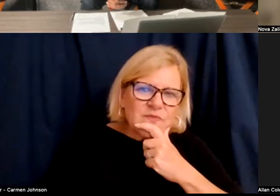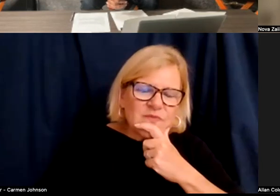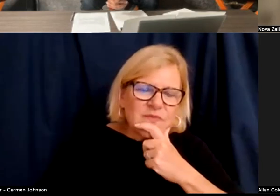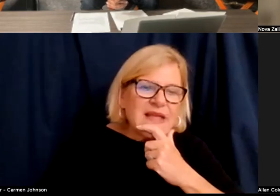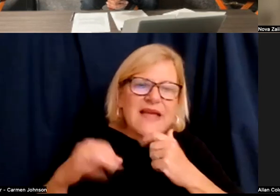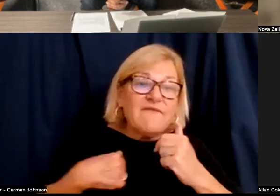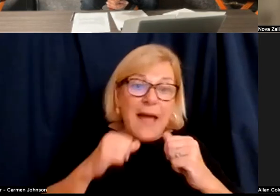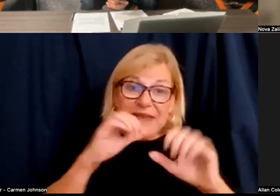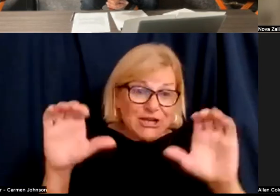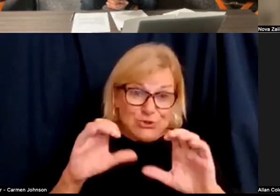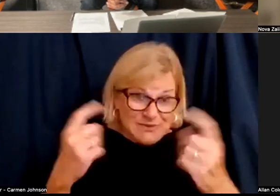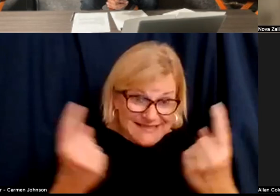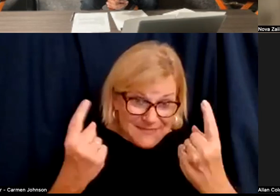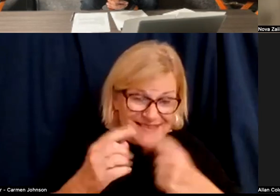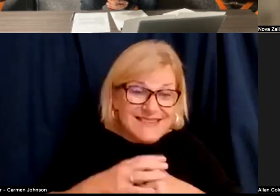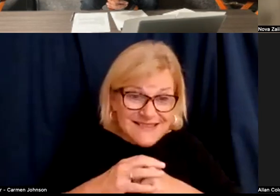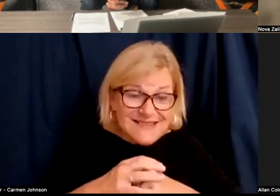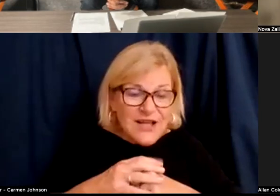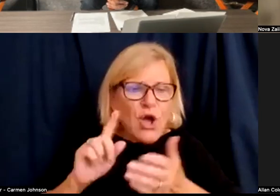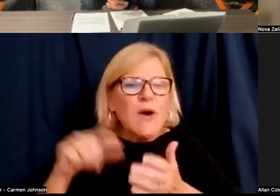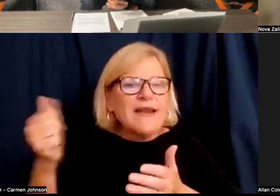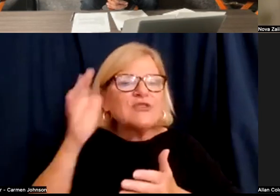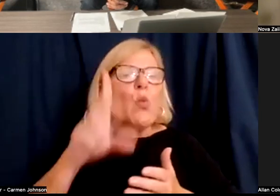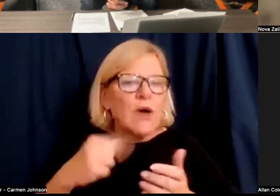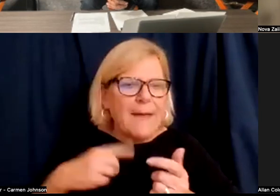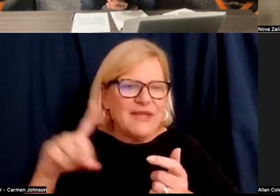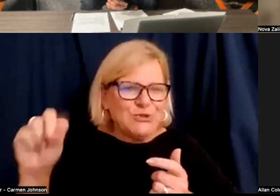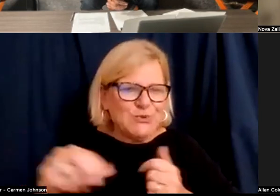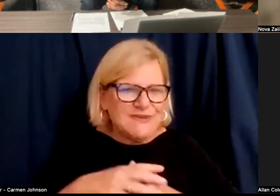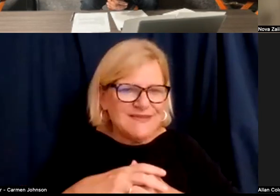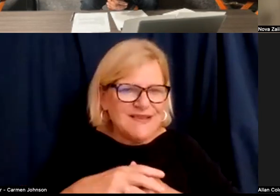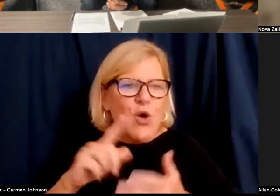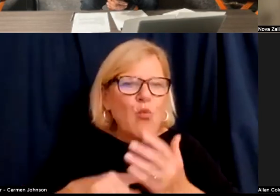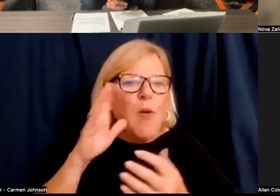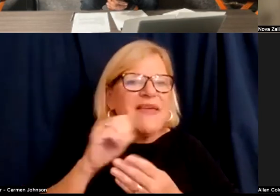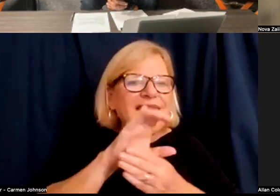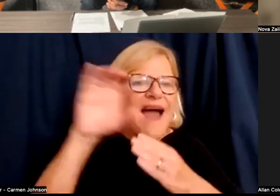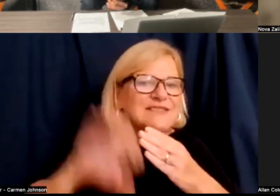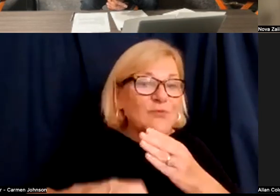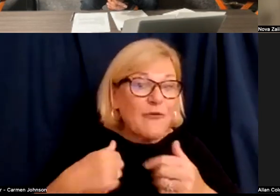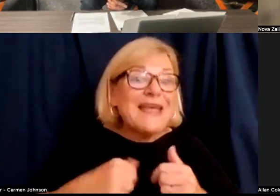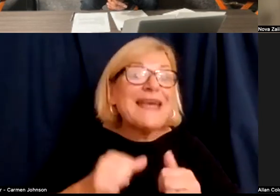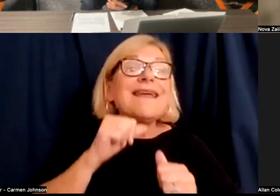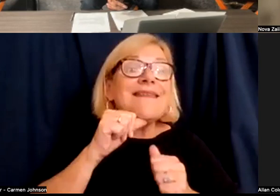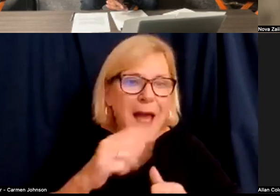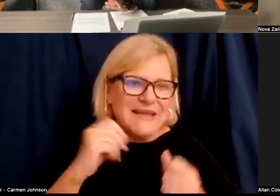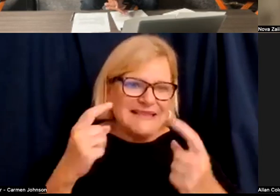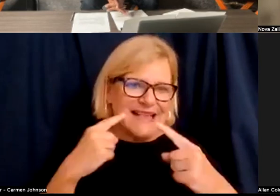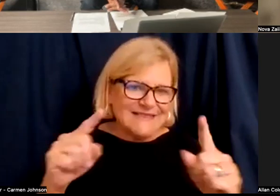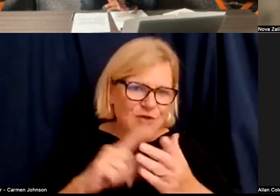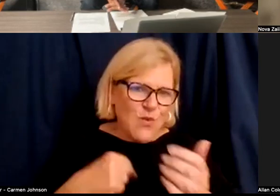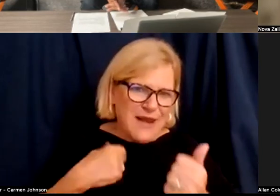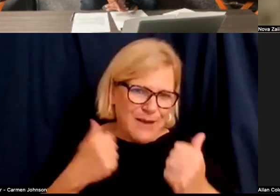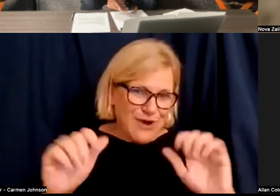if I'm not doing a thing, then what else would I be doing, or what would be the consequences of me not being successful at what